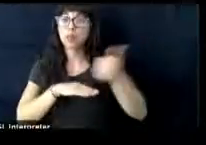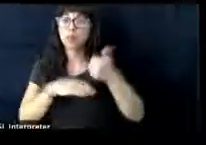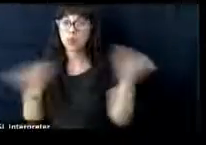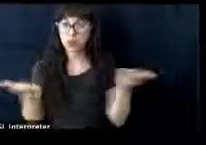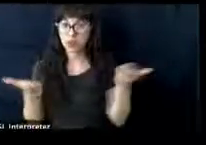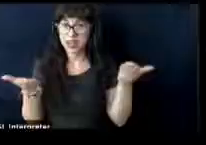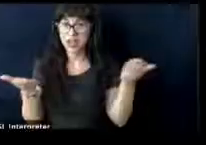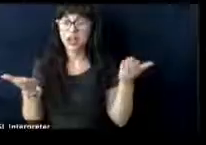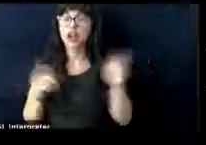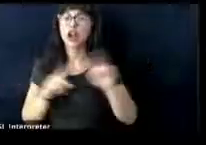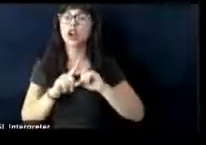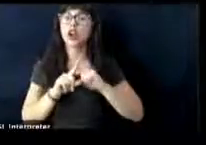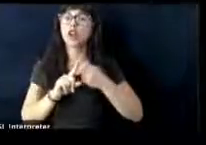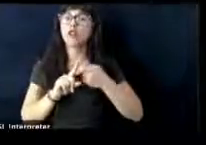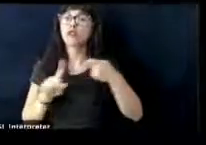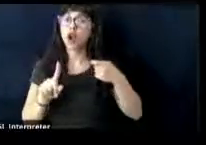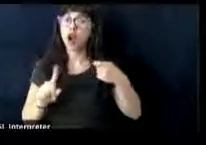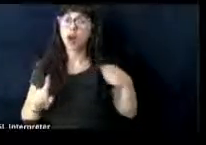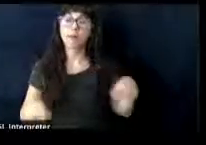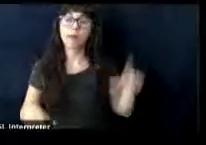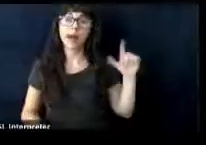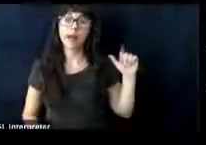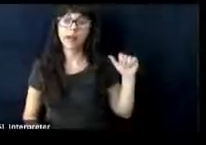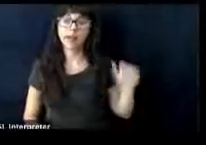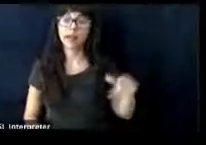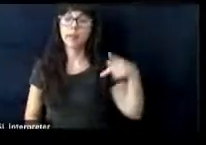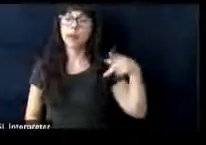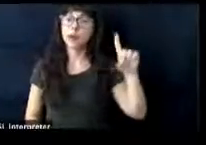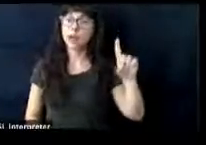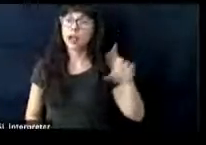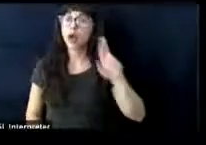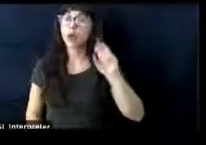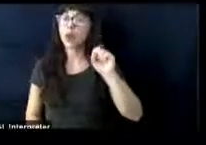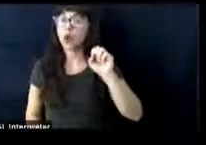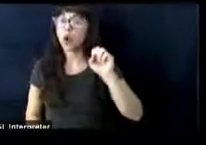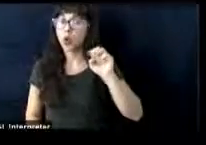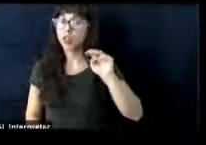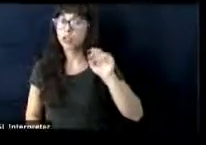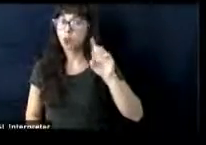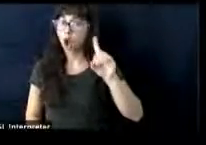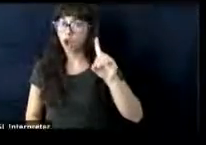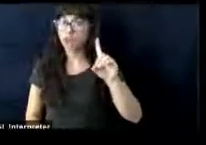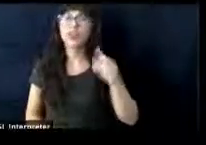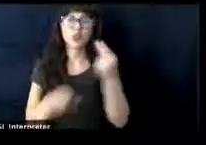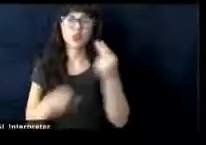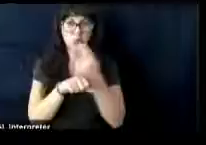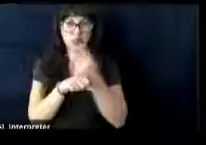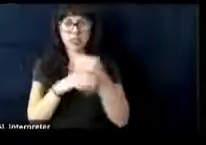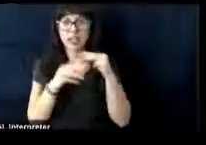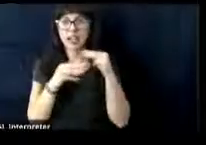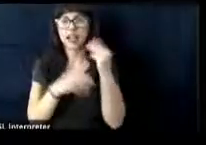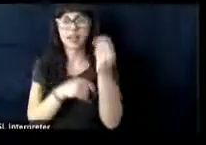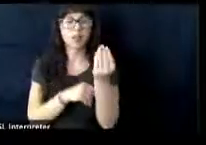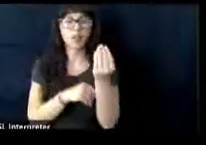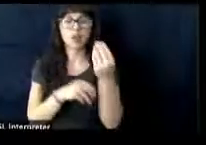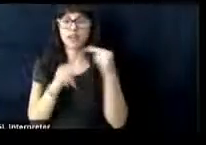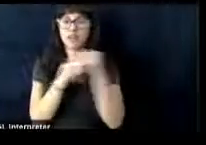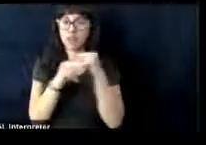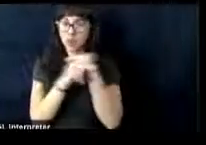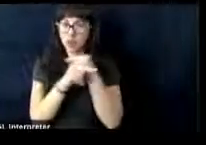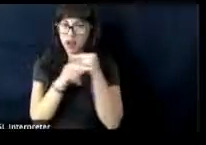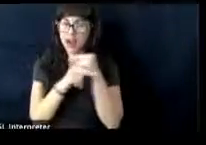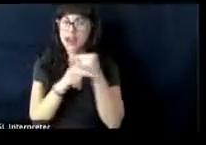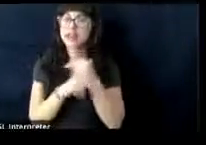from Lake Los Angeles, Palmdale, Roseman, that commute down the 14 freeway into the LA area.